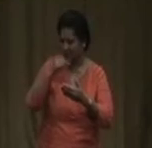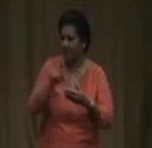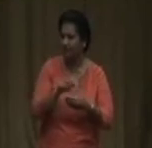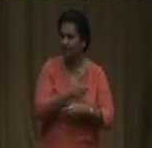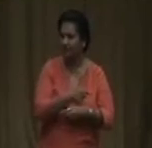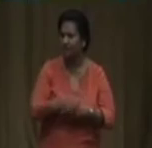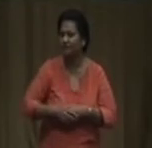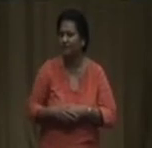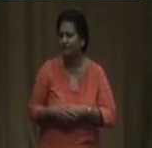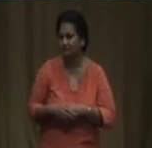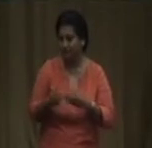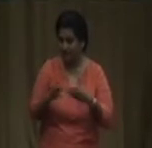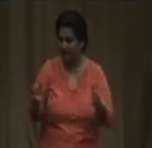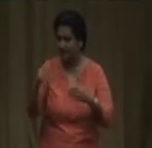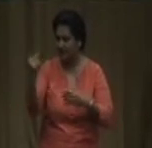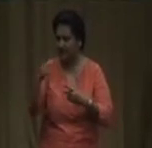do.